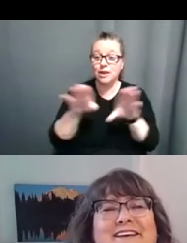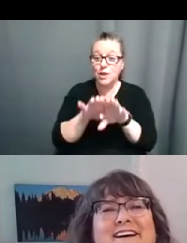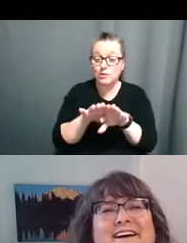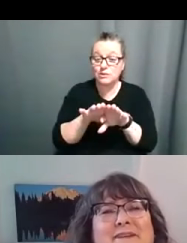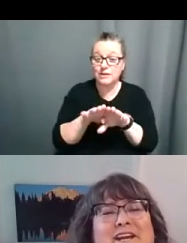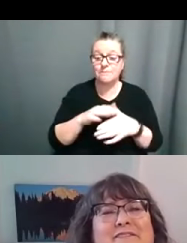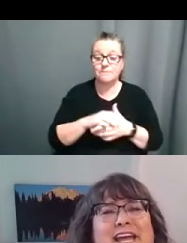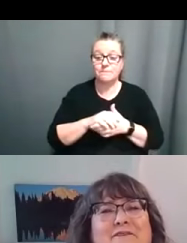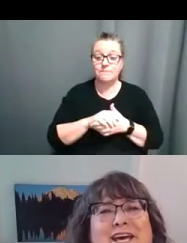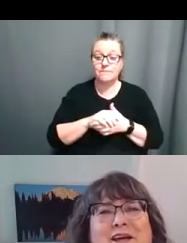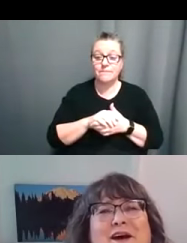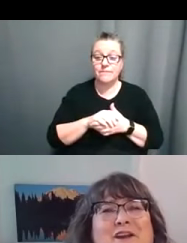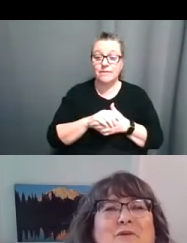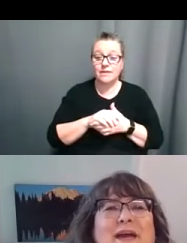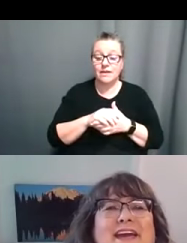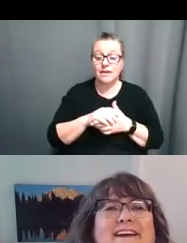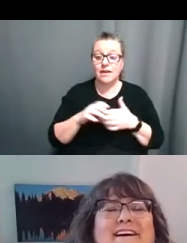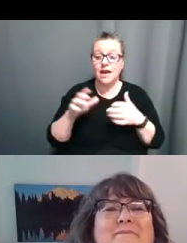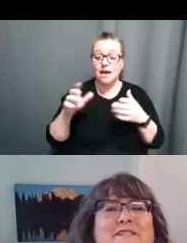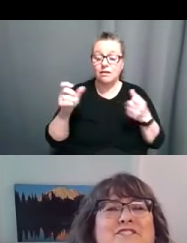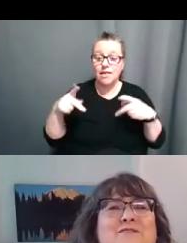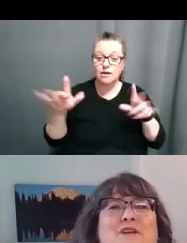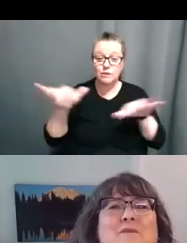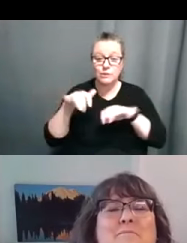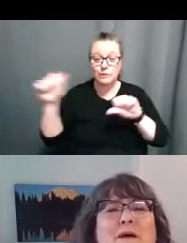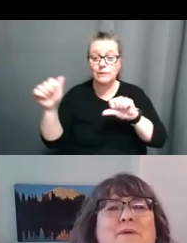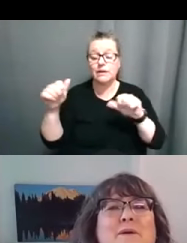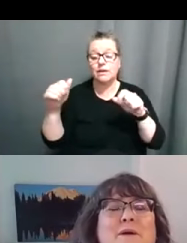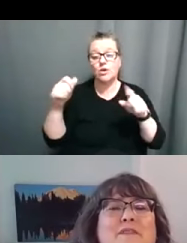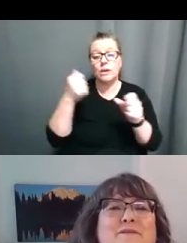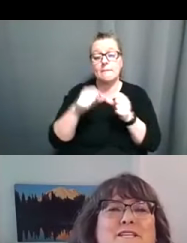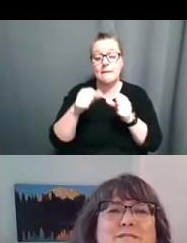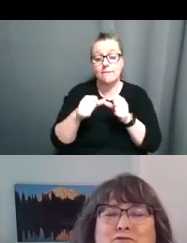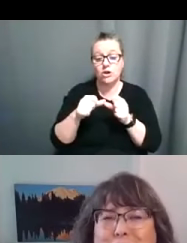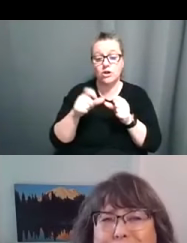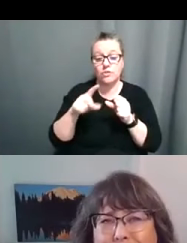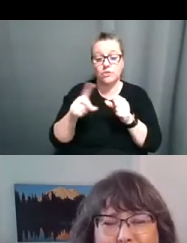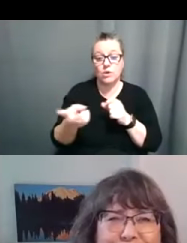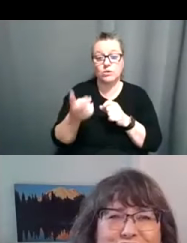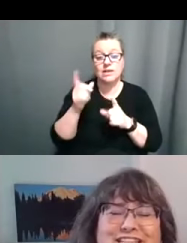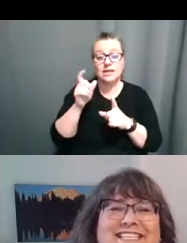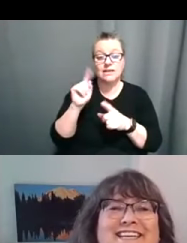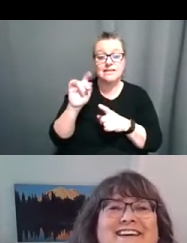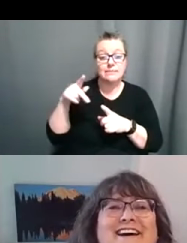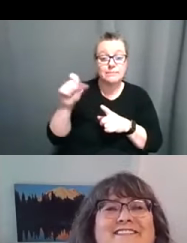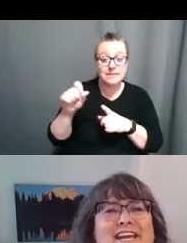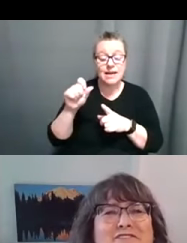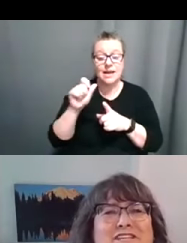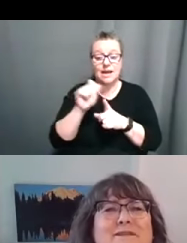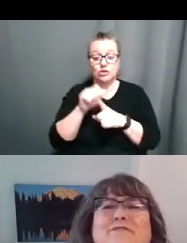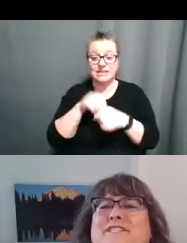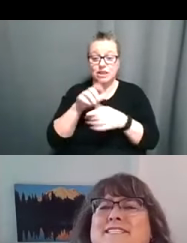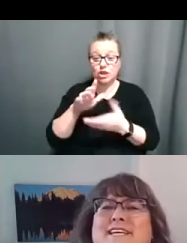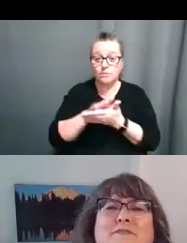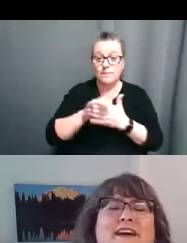presentation and let you get on your way, just remember those tips and tricks in your cheat sheet. Set your